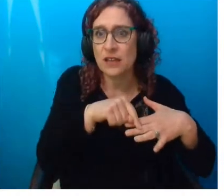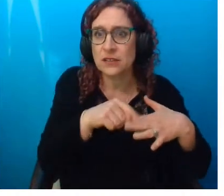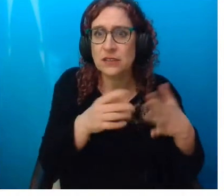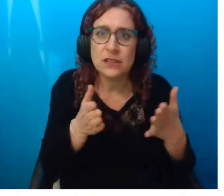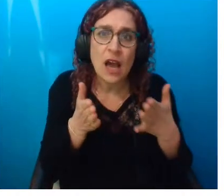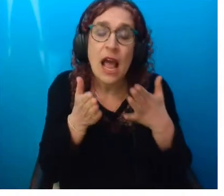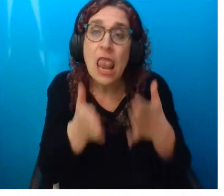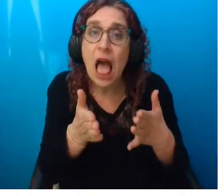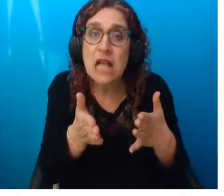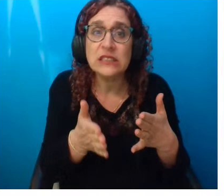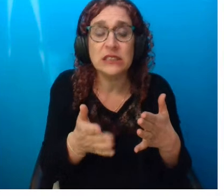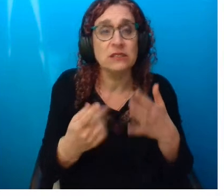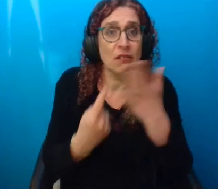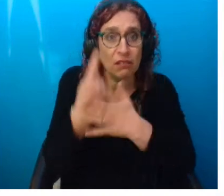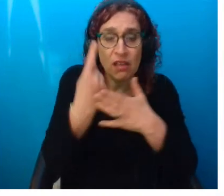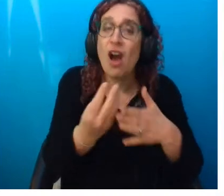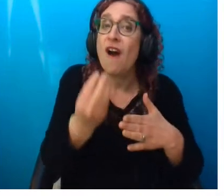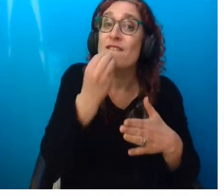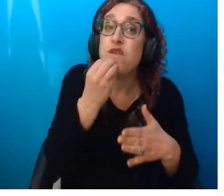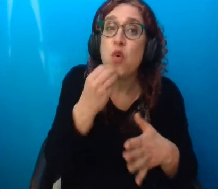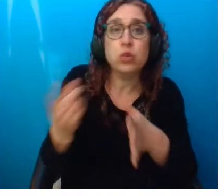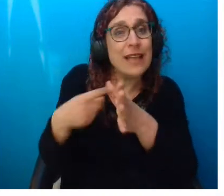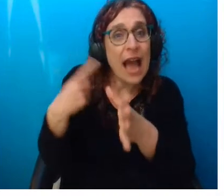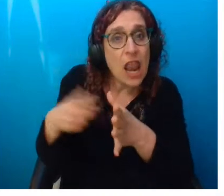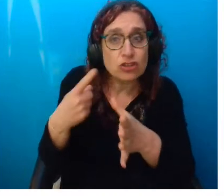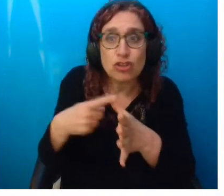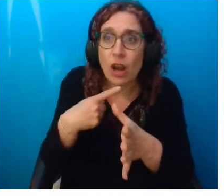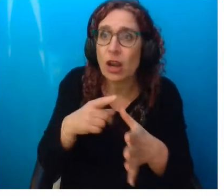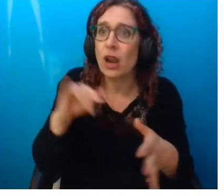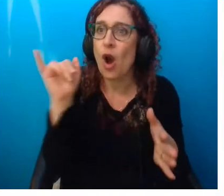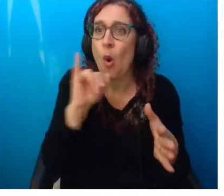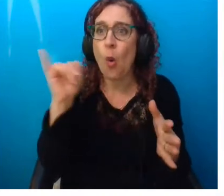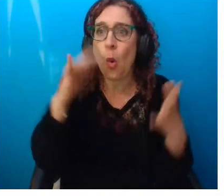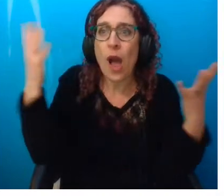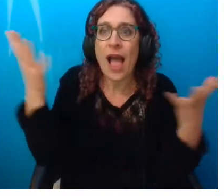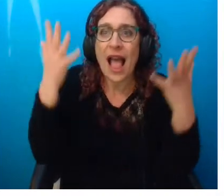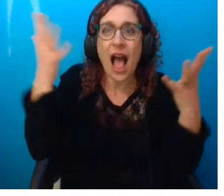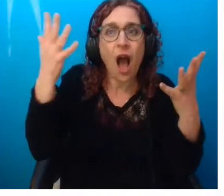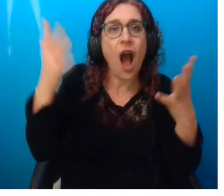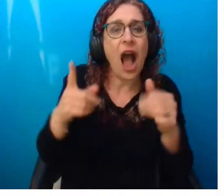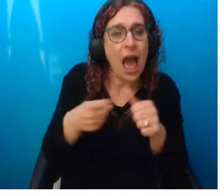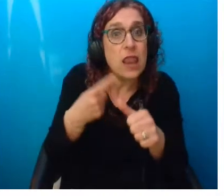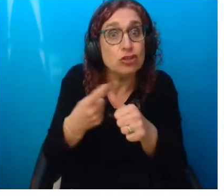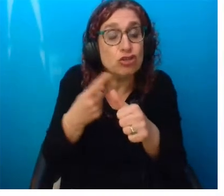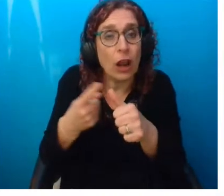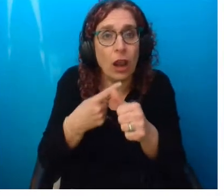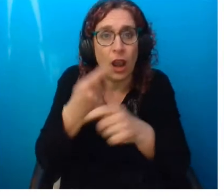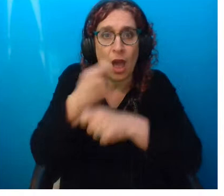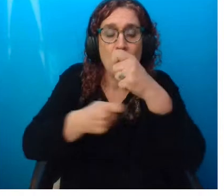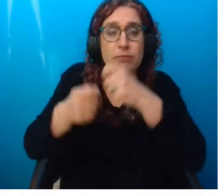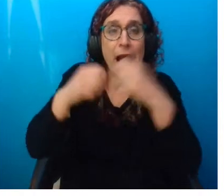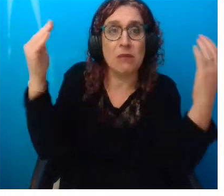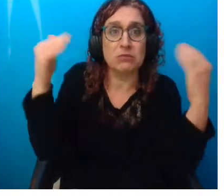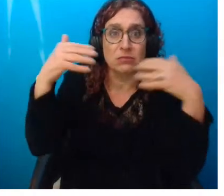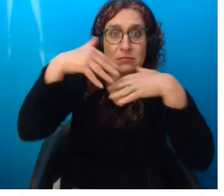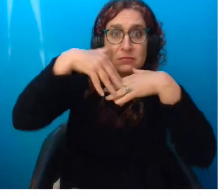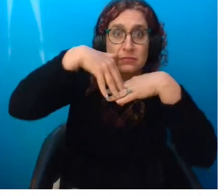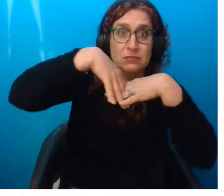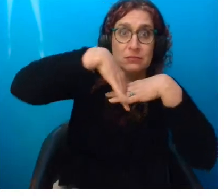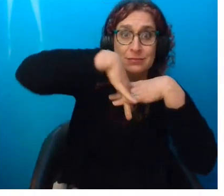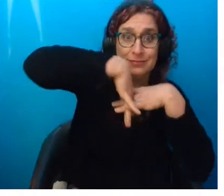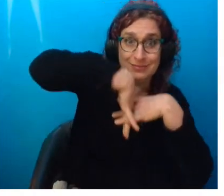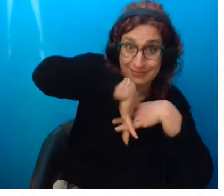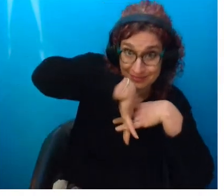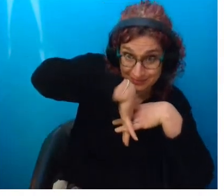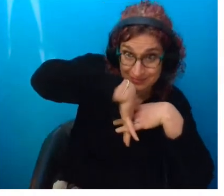food allergens and aeroallergens, and that the body then becomes sensitized to those when it is exposed to